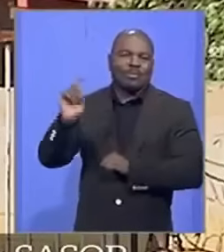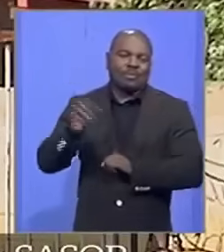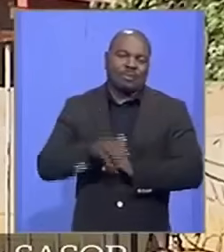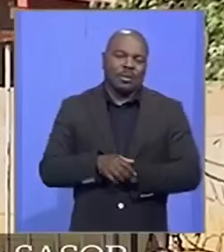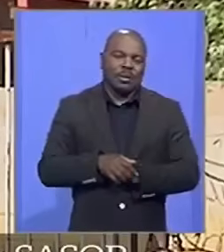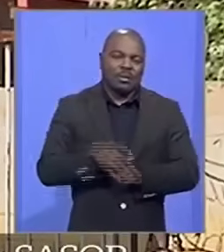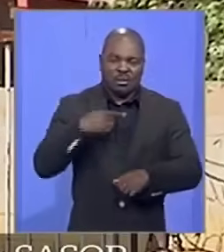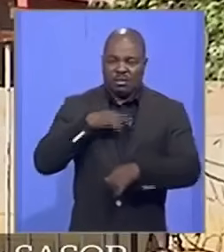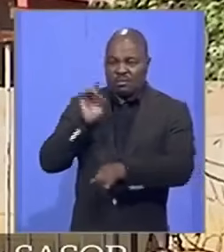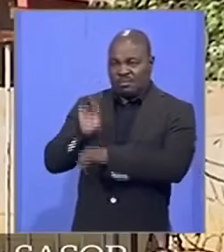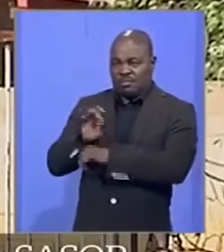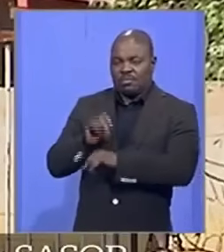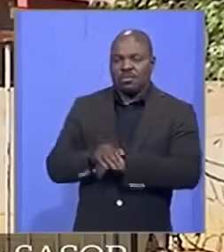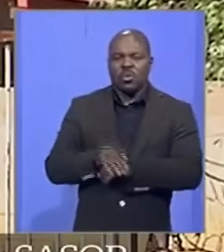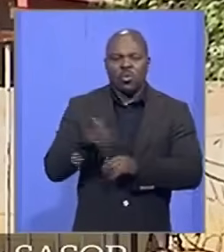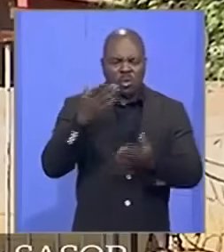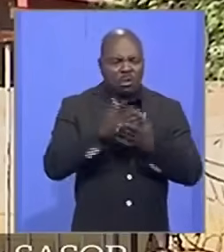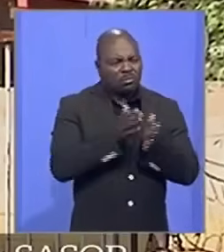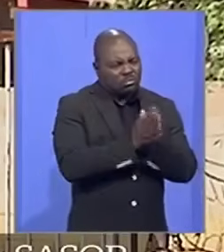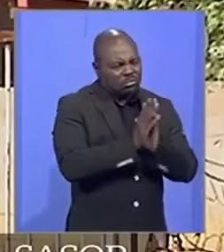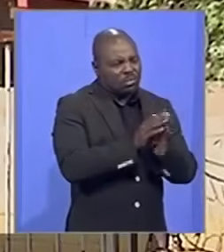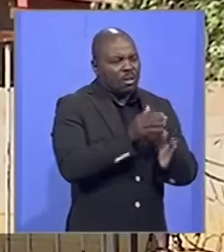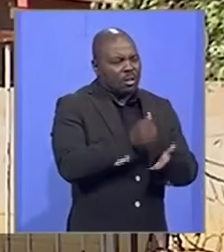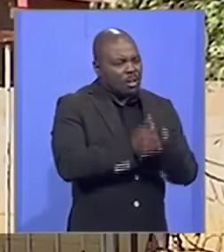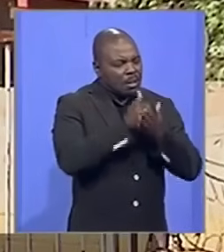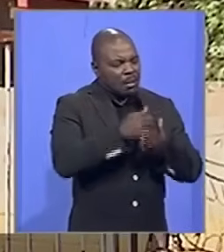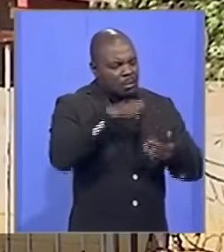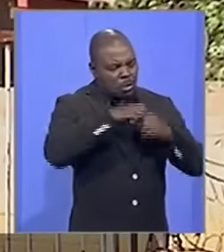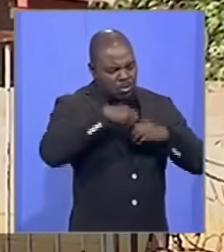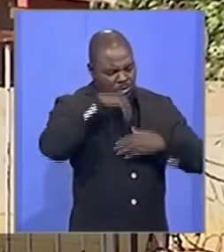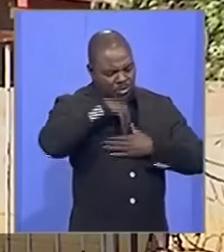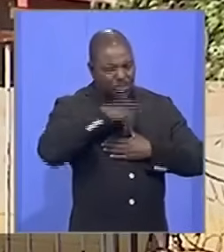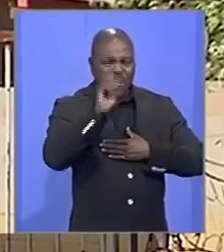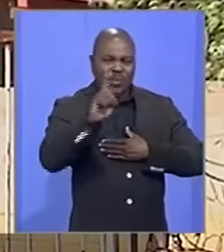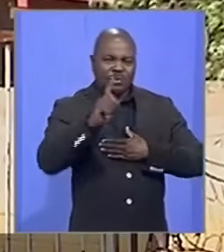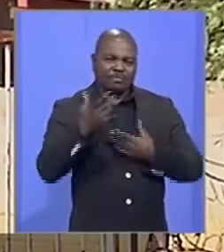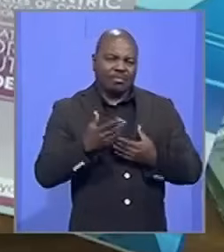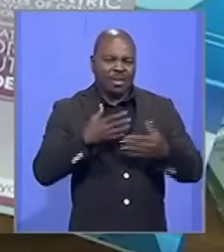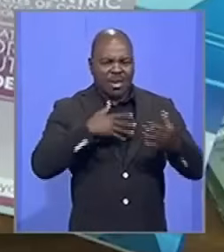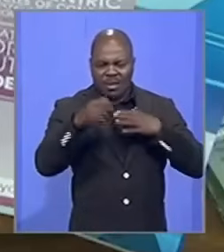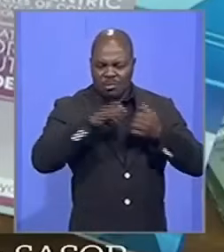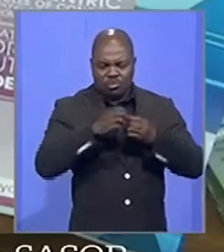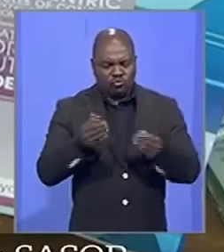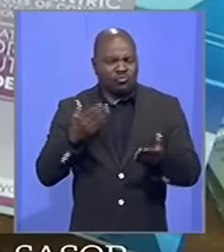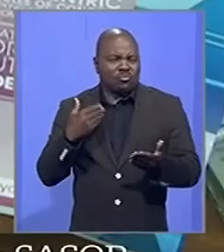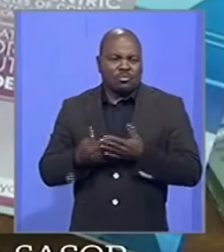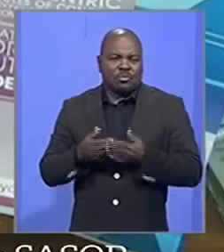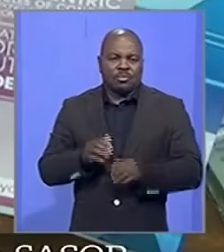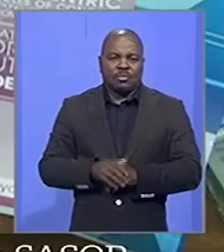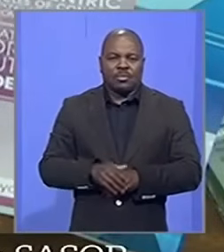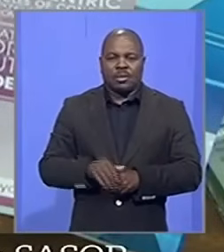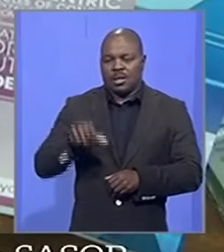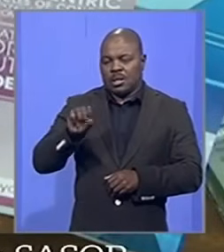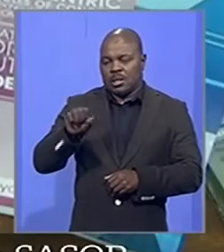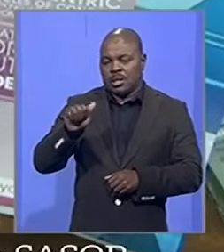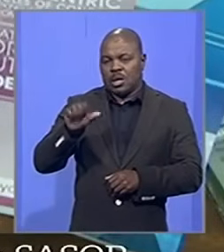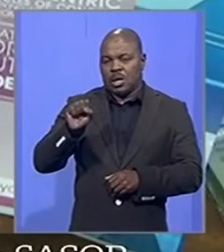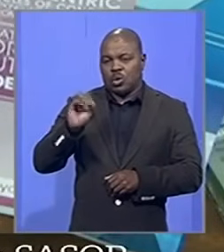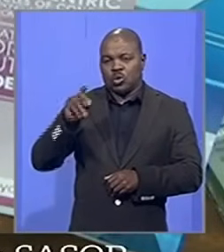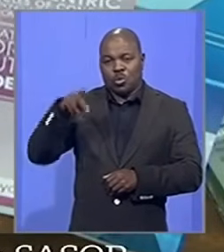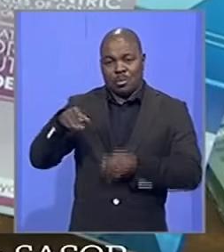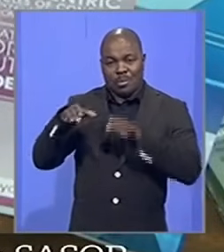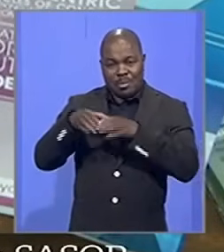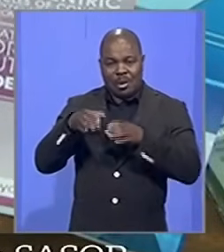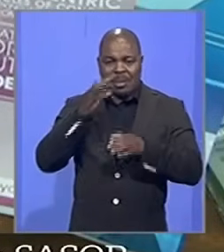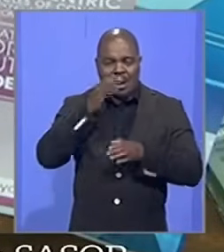just, ask for help. Speak out. What is your problem? And any problem can be solved. SASOP ikwetse go banna go